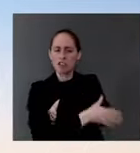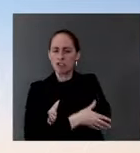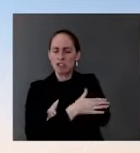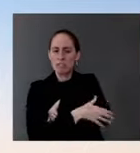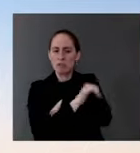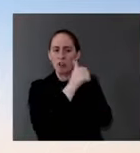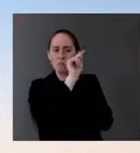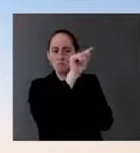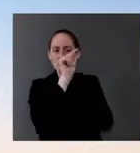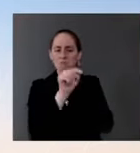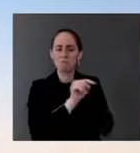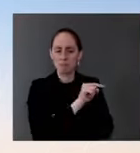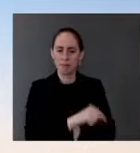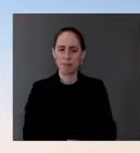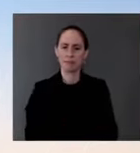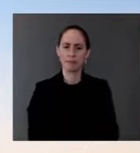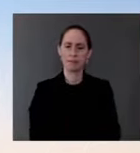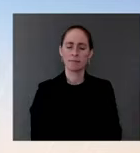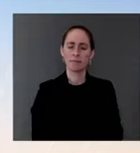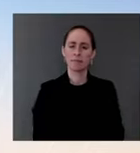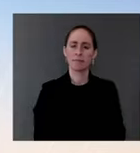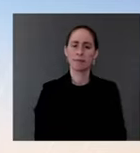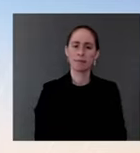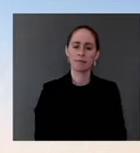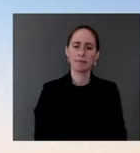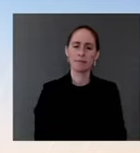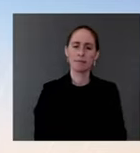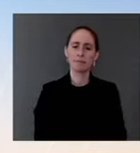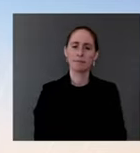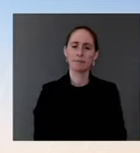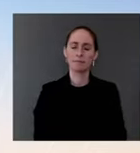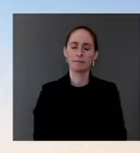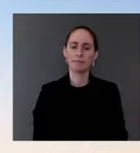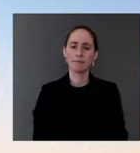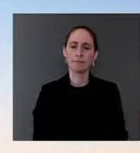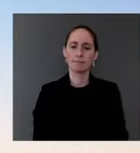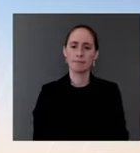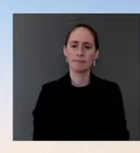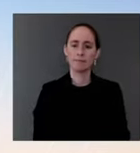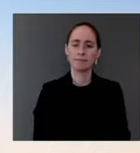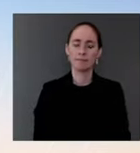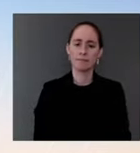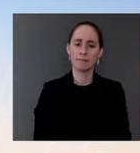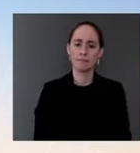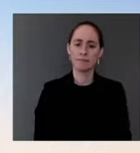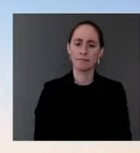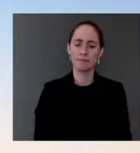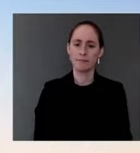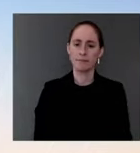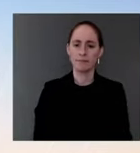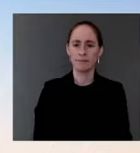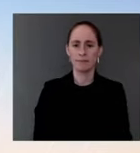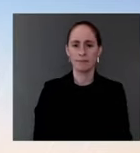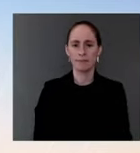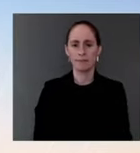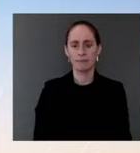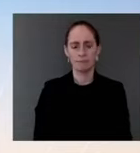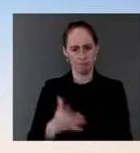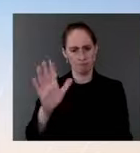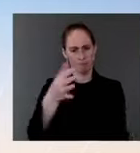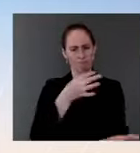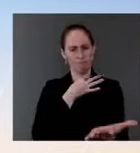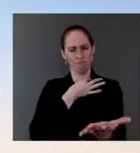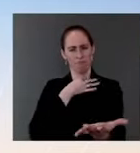that the previous administration used to convince Iran to come back to the negotiation? And second, what kind of leverage do you have